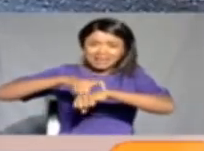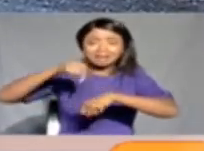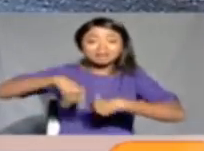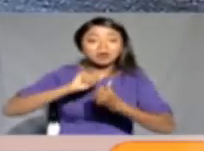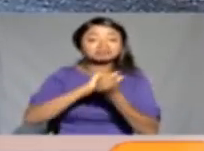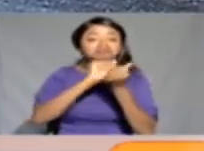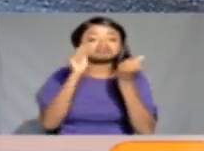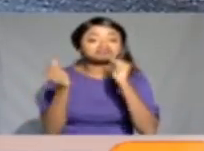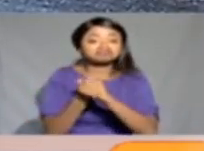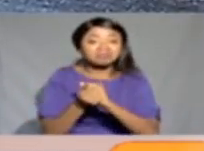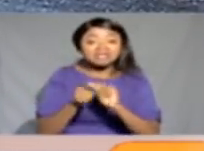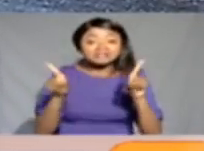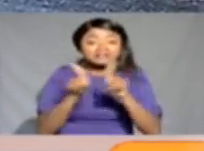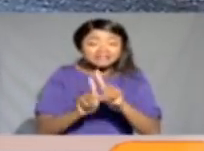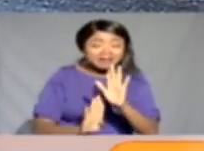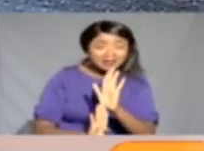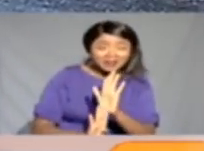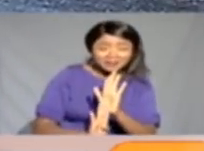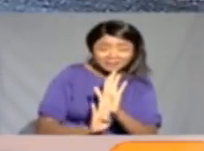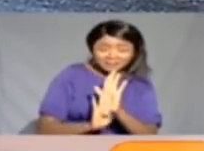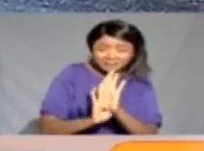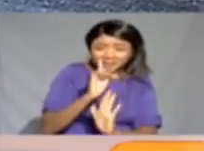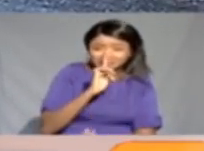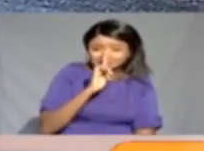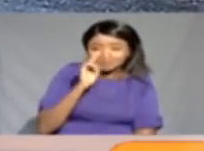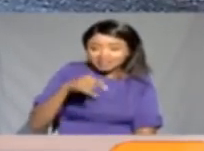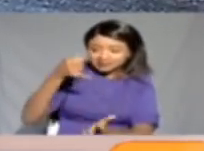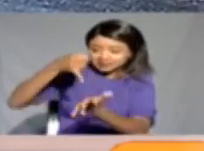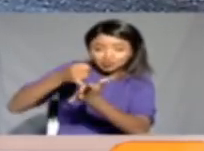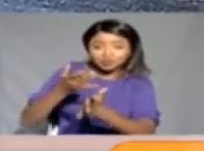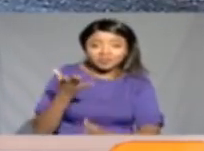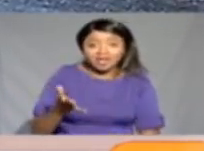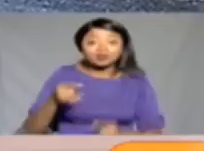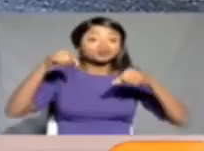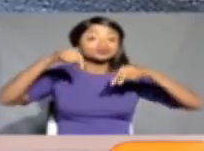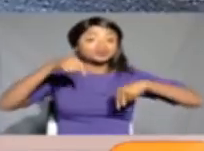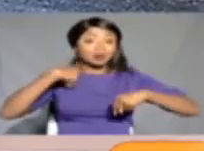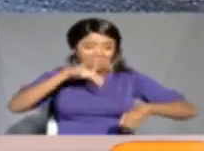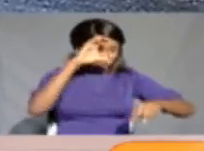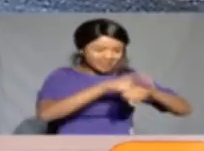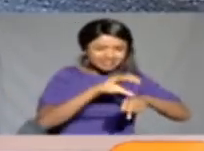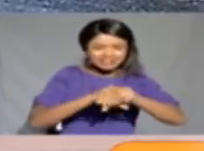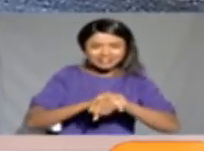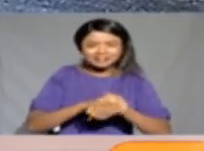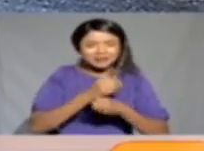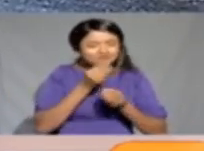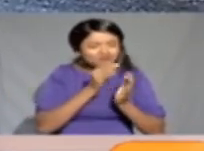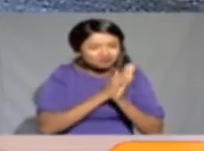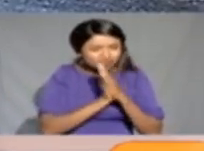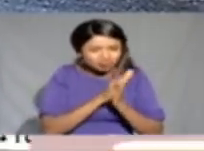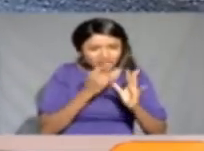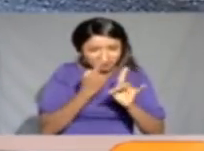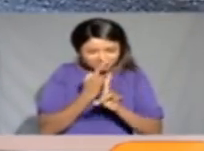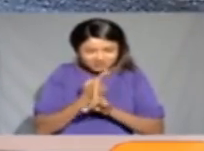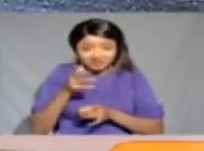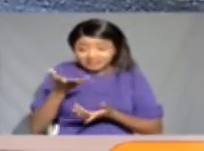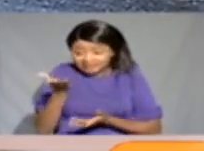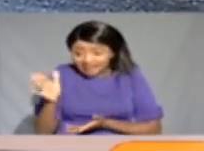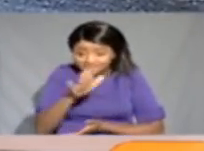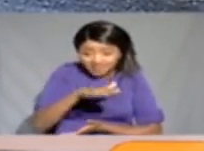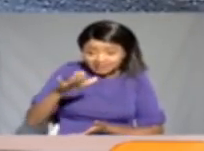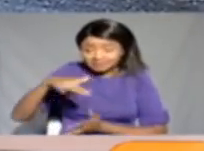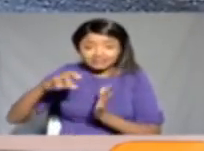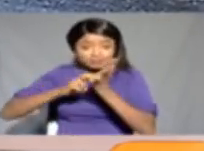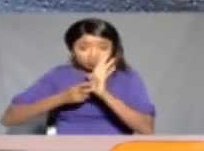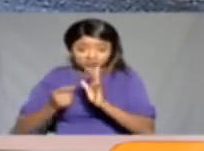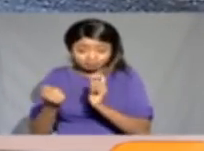times have changed and inflation must also be factored in. Tonight, we've managed to get inside some of the Suraya project sites, and as